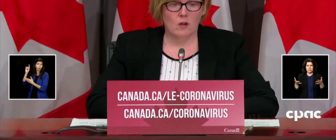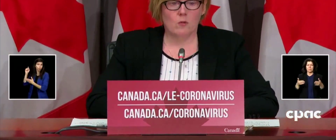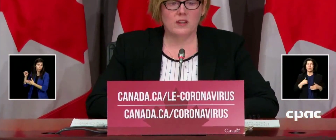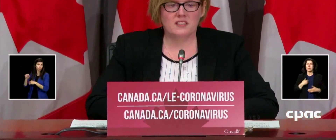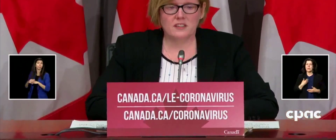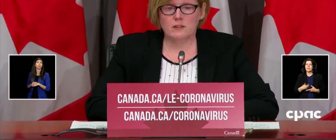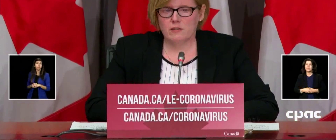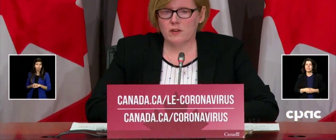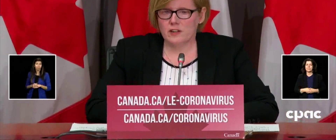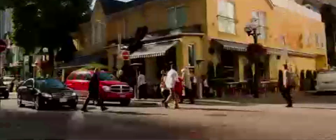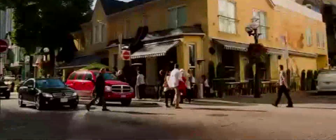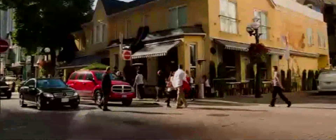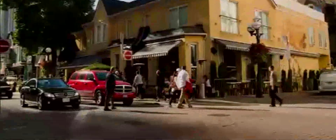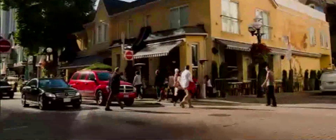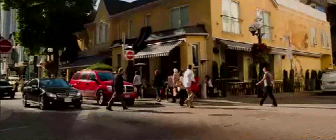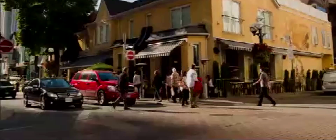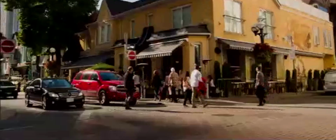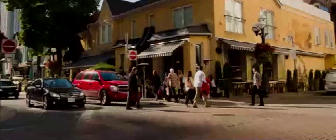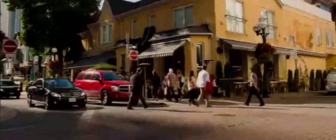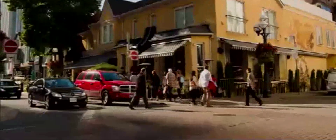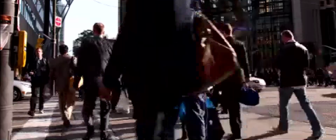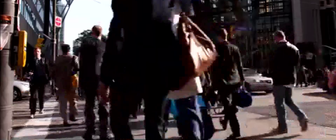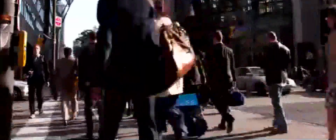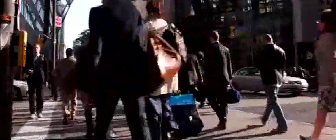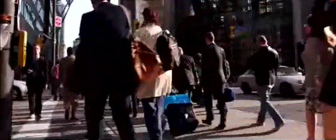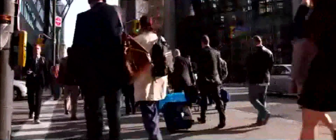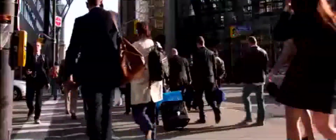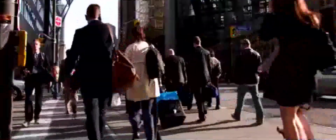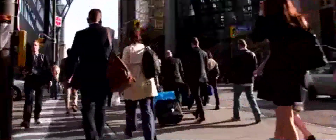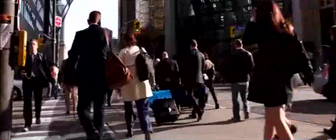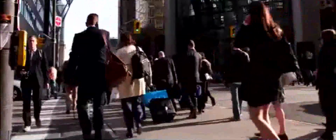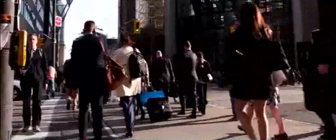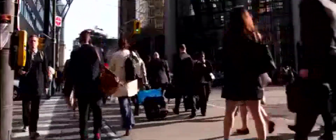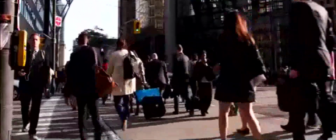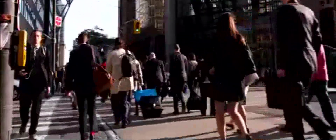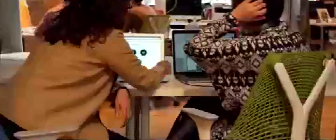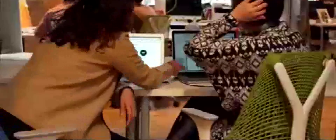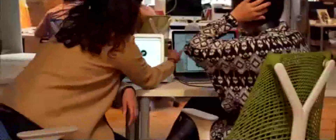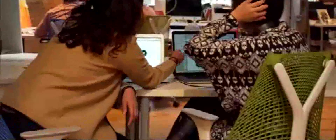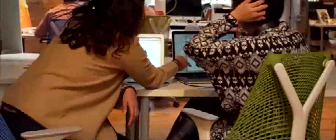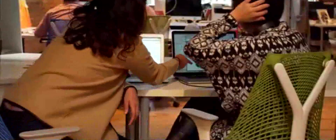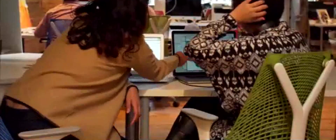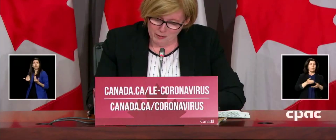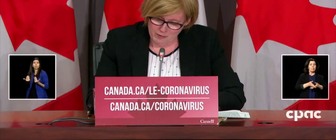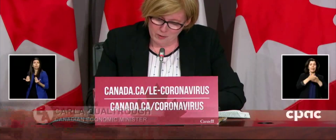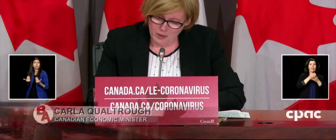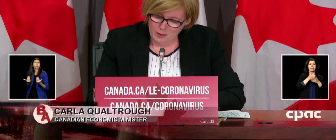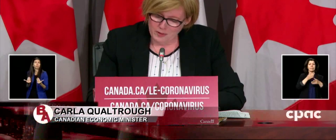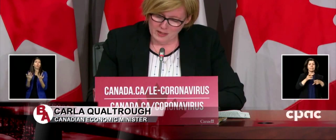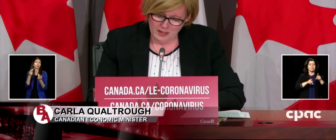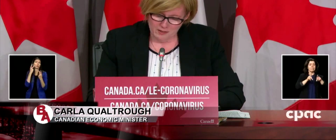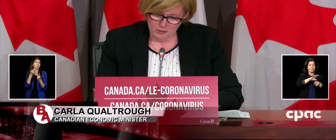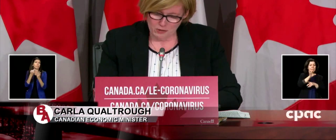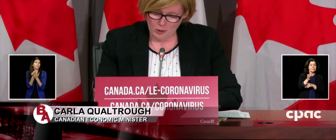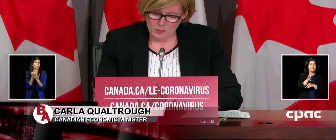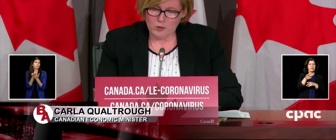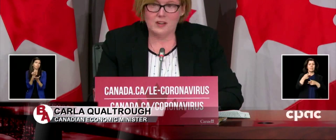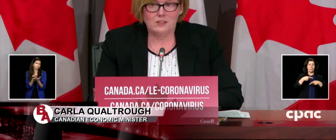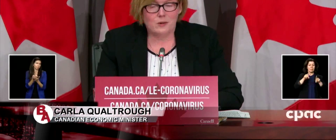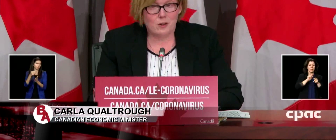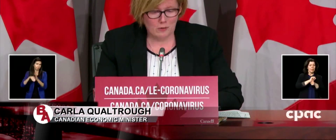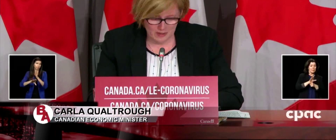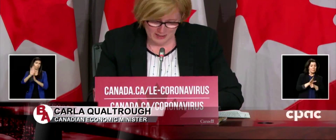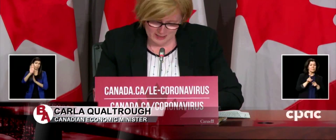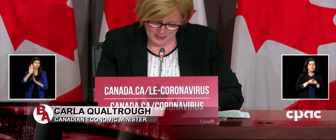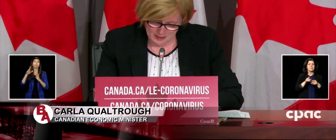helping jobless Canadians through the second wave until 2021. The Canada Recovery Benefit will help Canadians who stopped